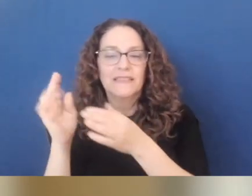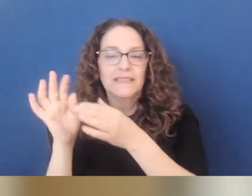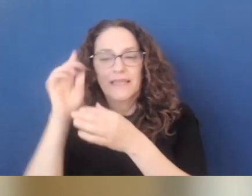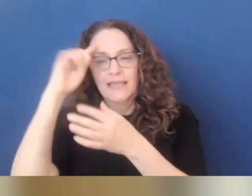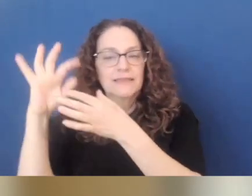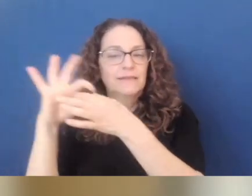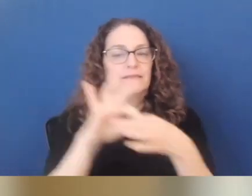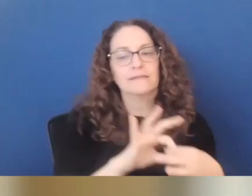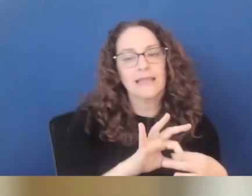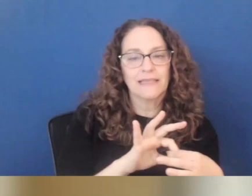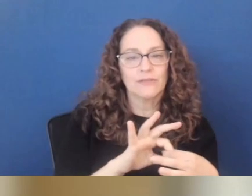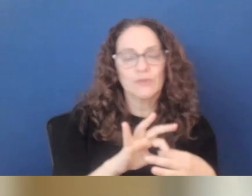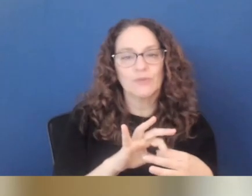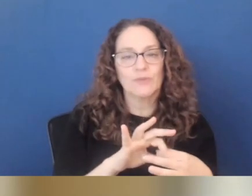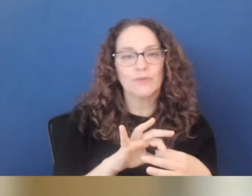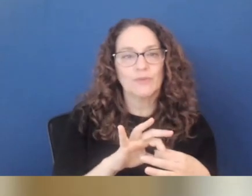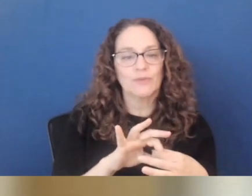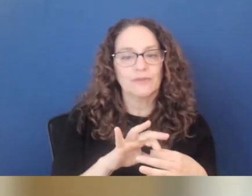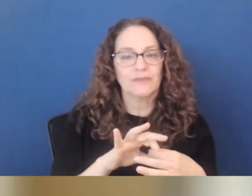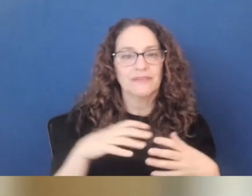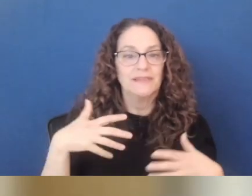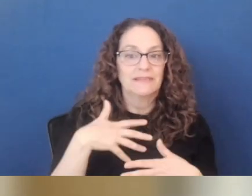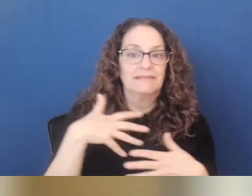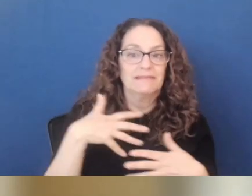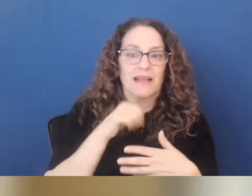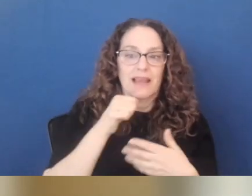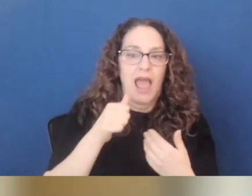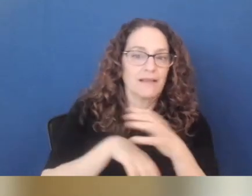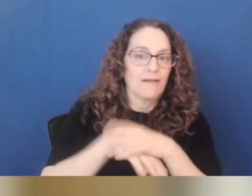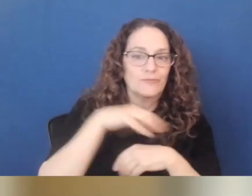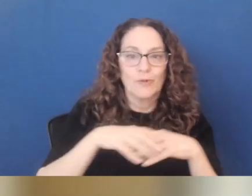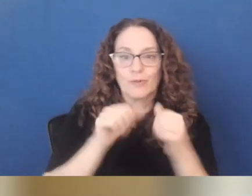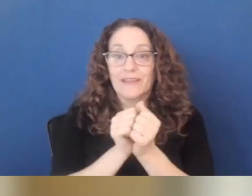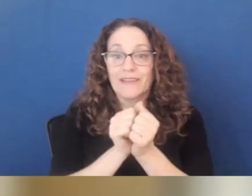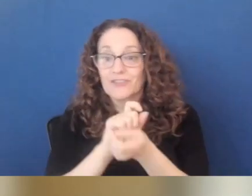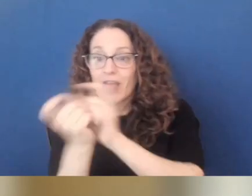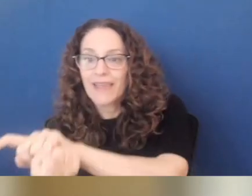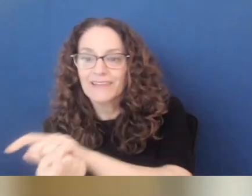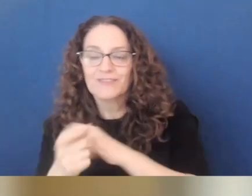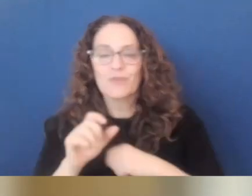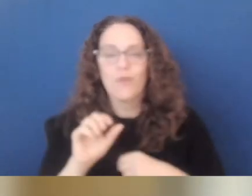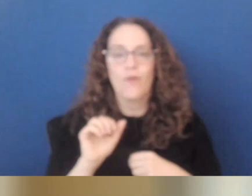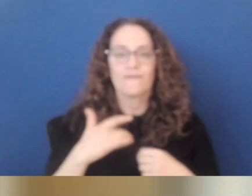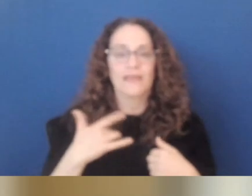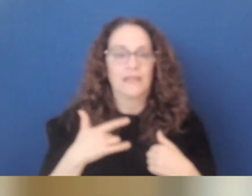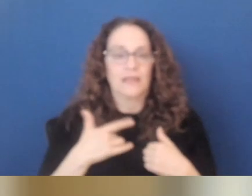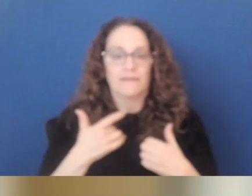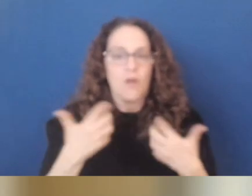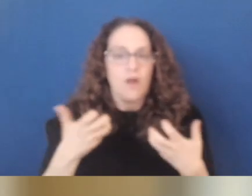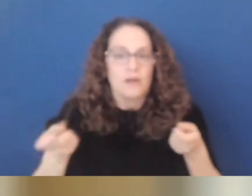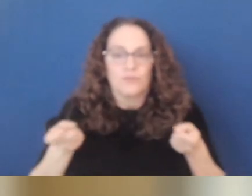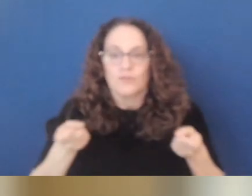of non-ease with change, or a sense of I want to be in control, that sense of I.